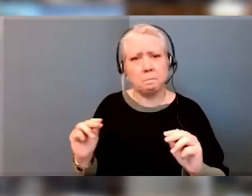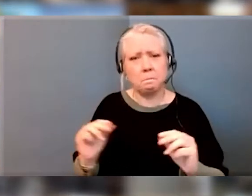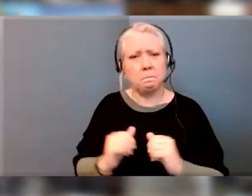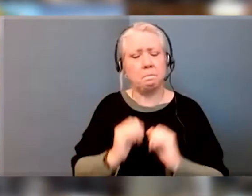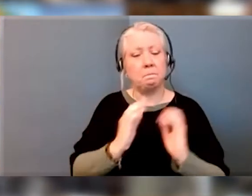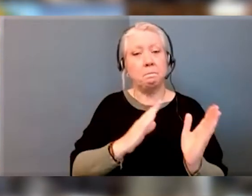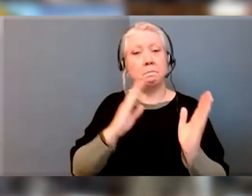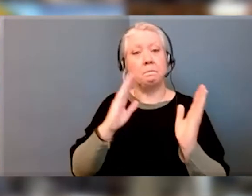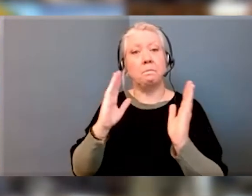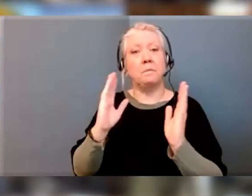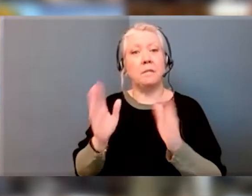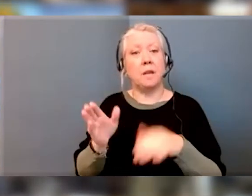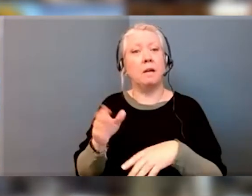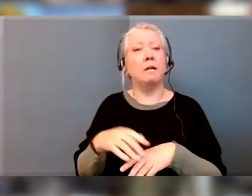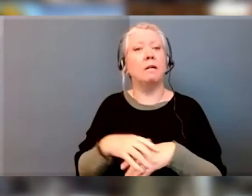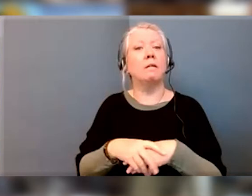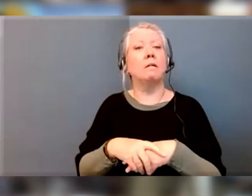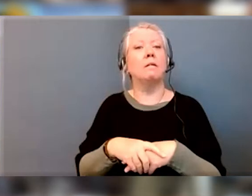slide.